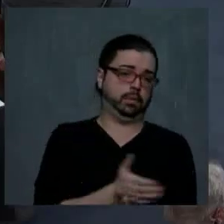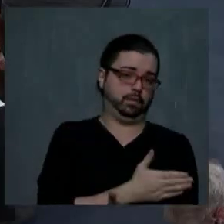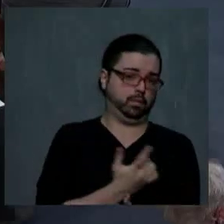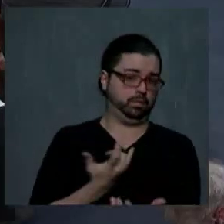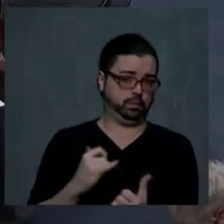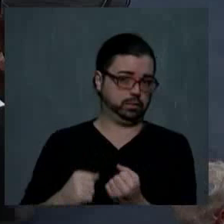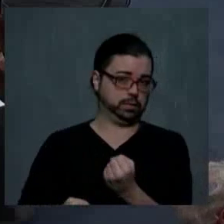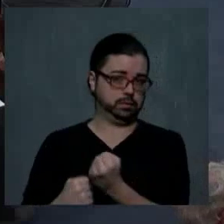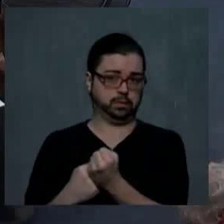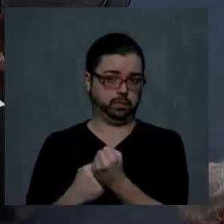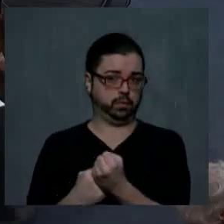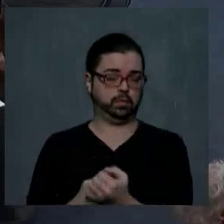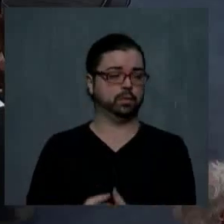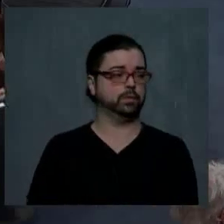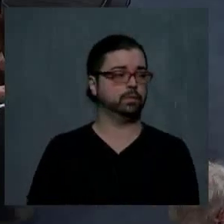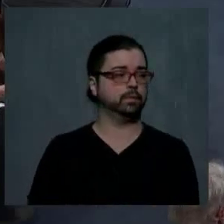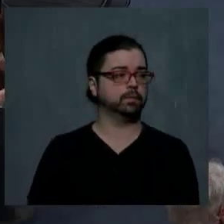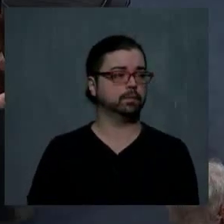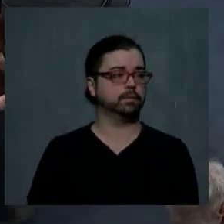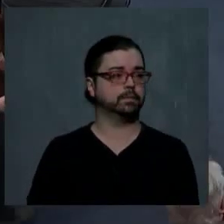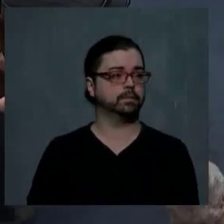it.